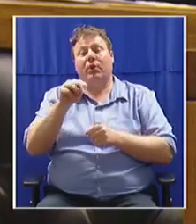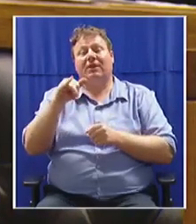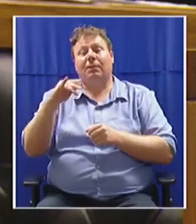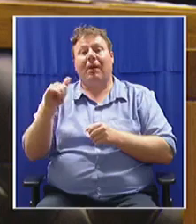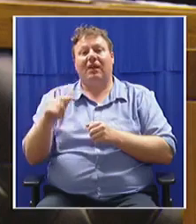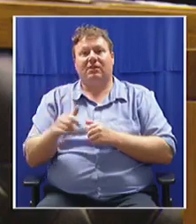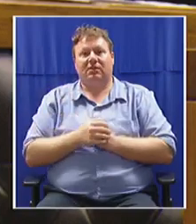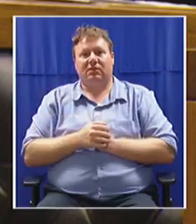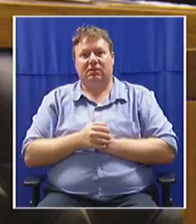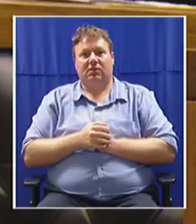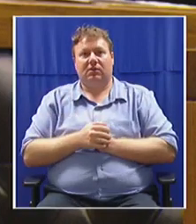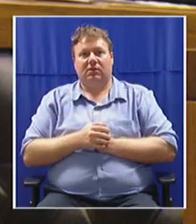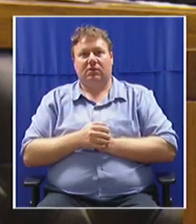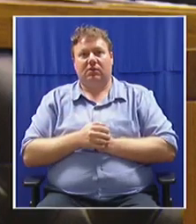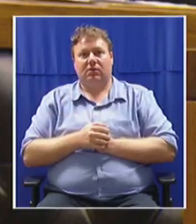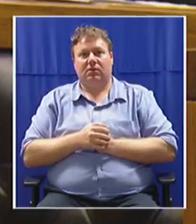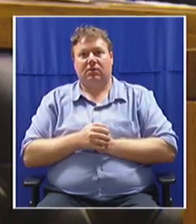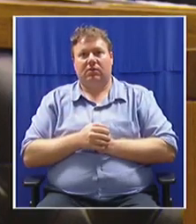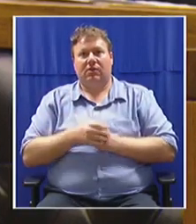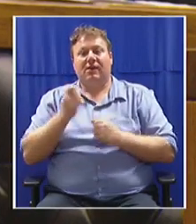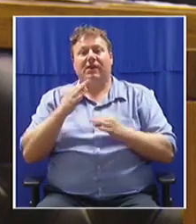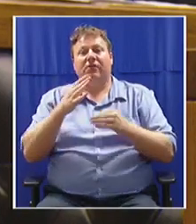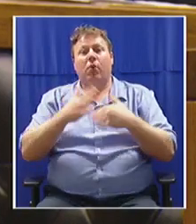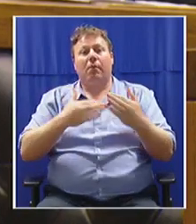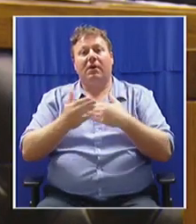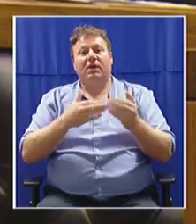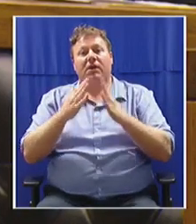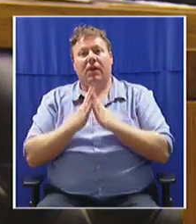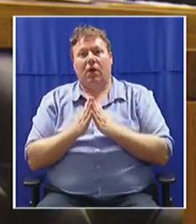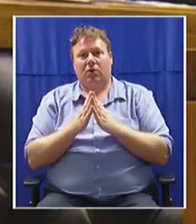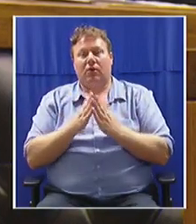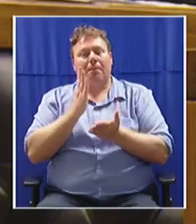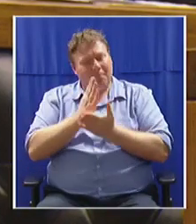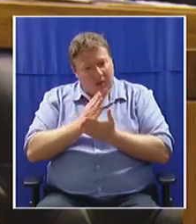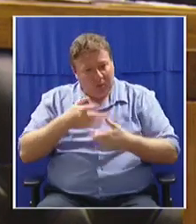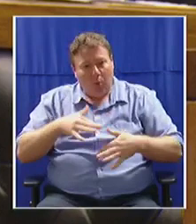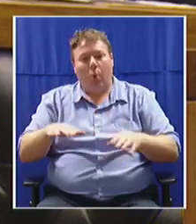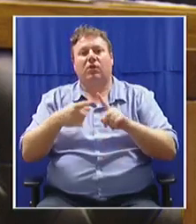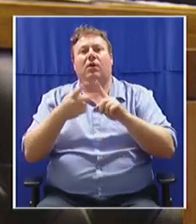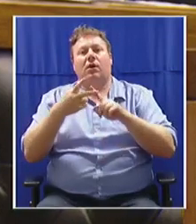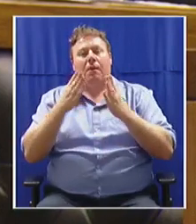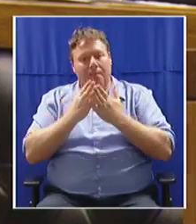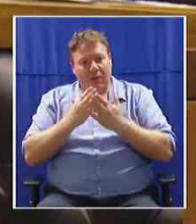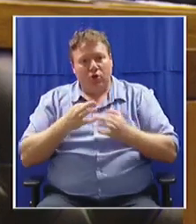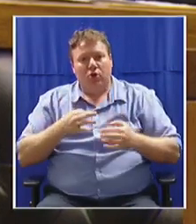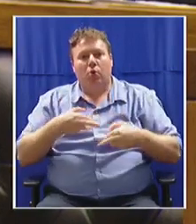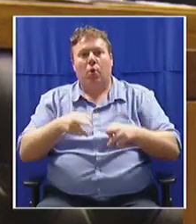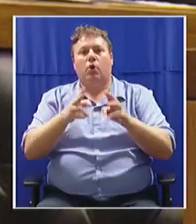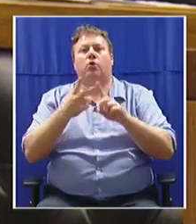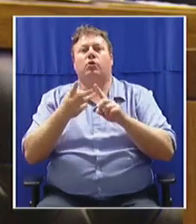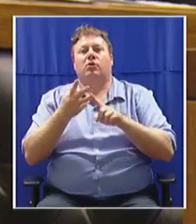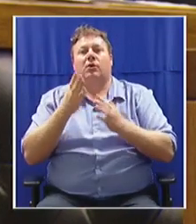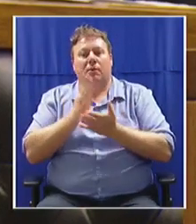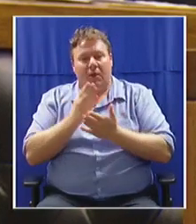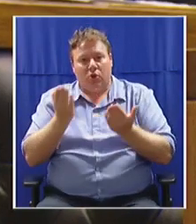are building houses, there should be water, there should be roads, there should be schools,